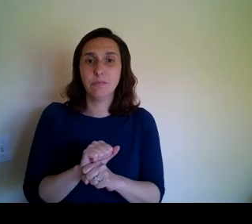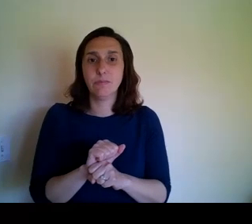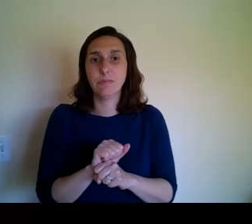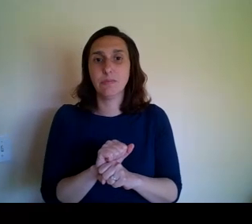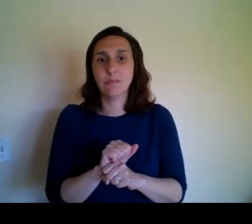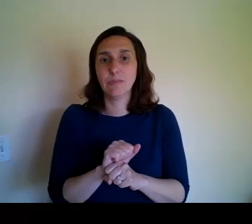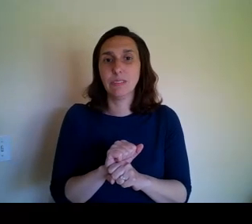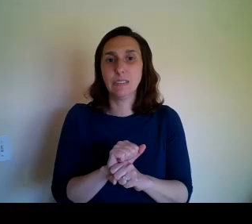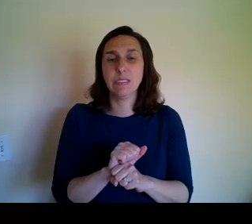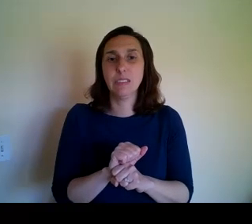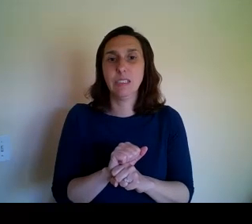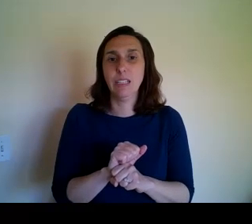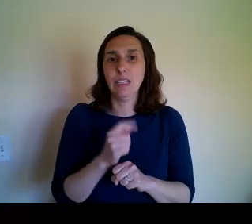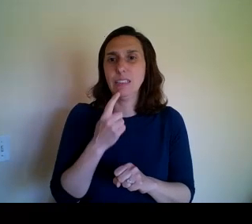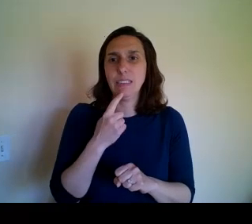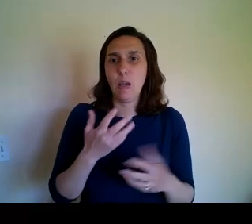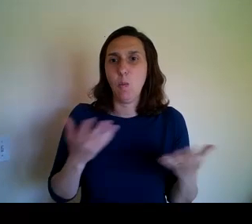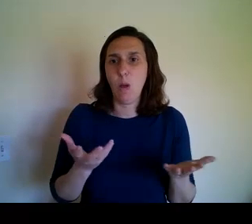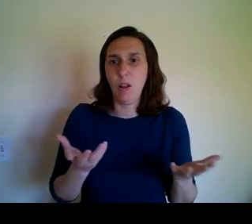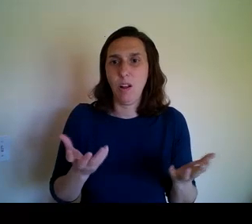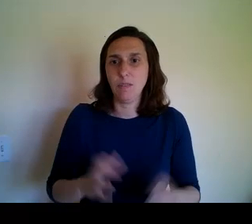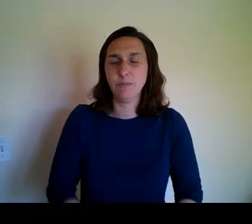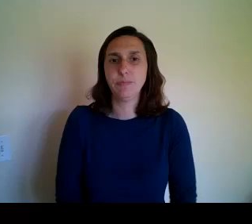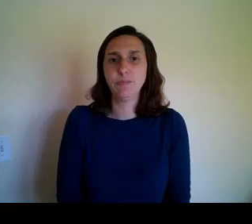find the intersection of